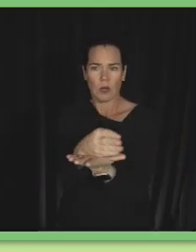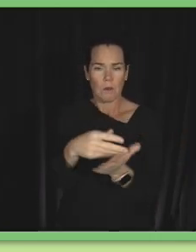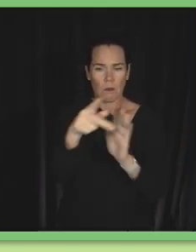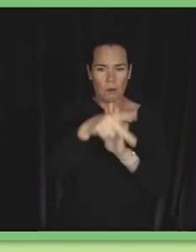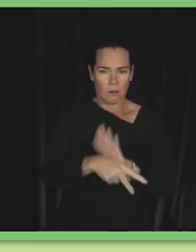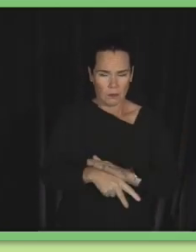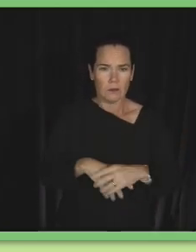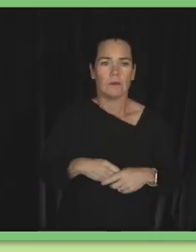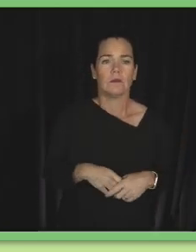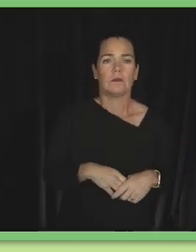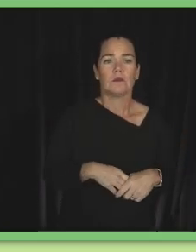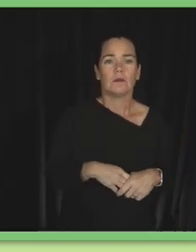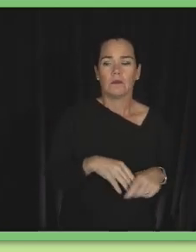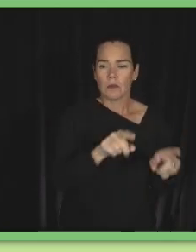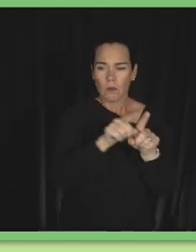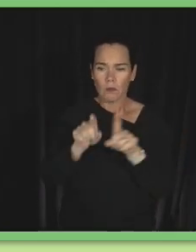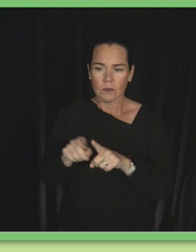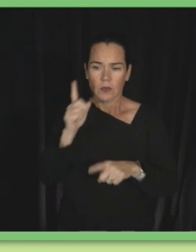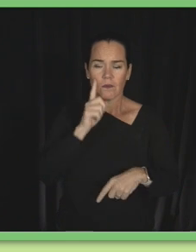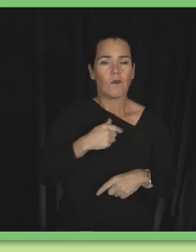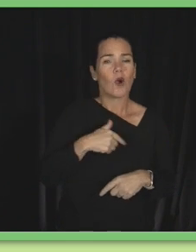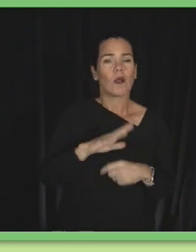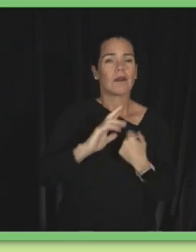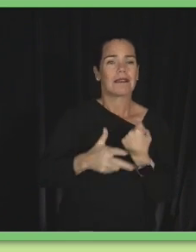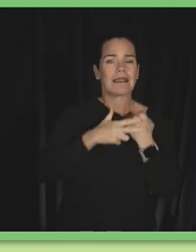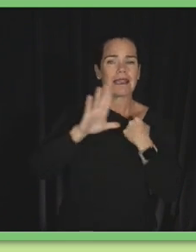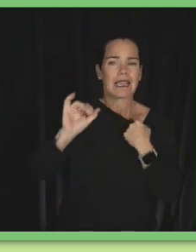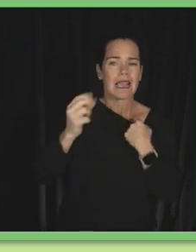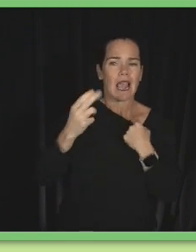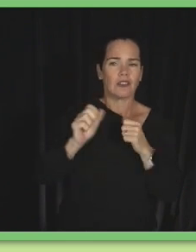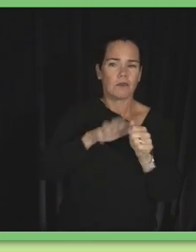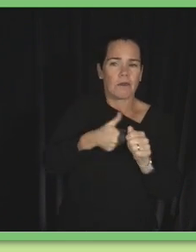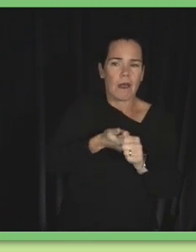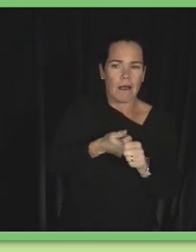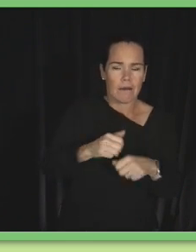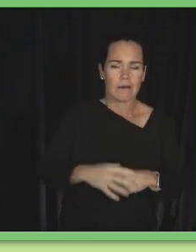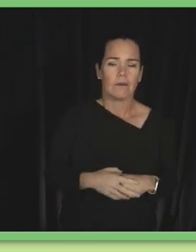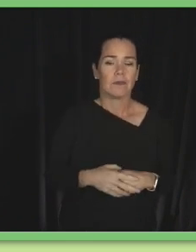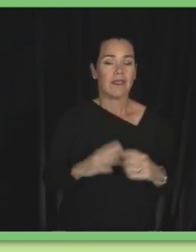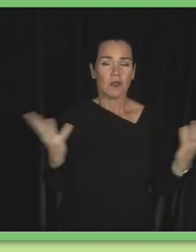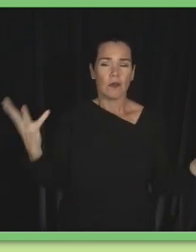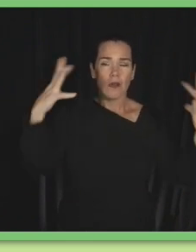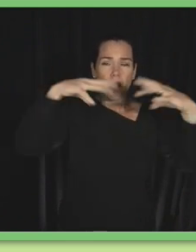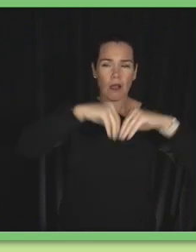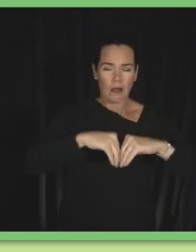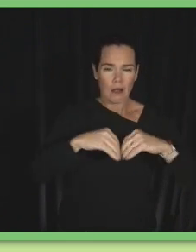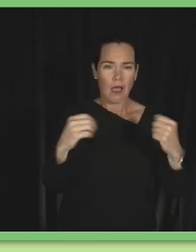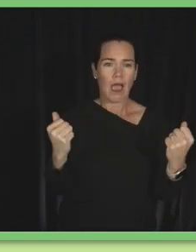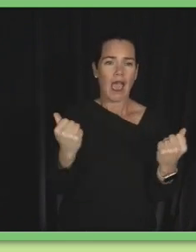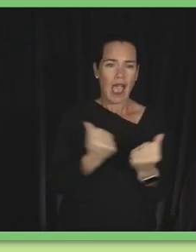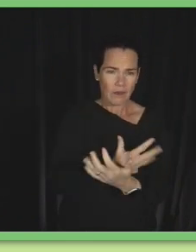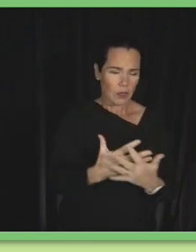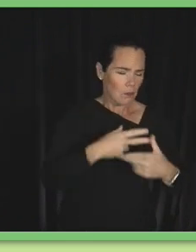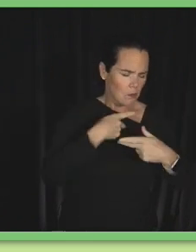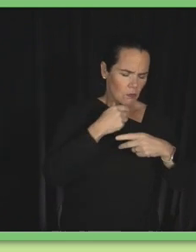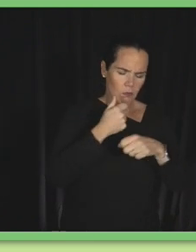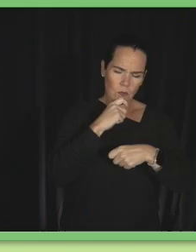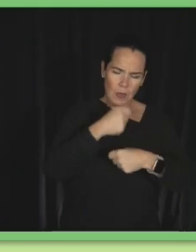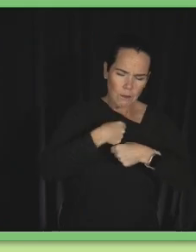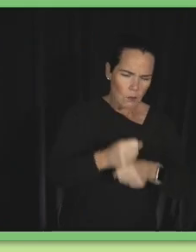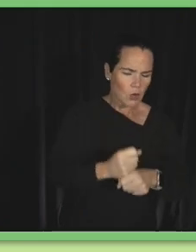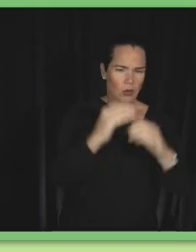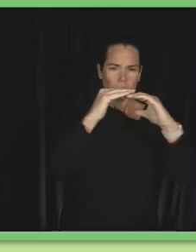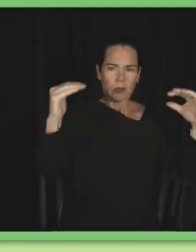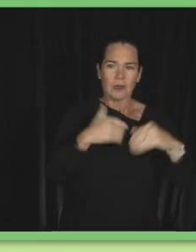decode, disaggregation, and KV cache backend. So put it all together, AI Bricks bring production-grade